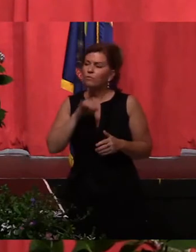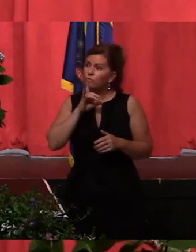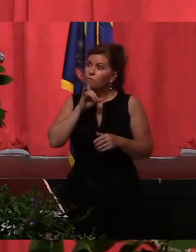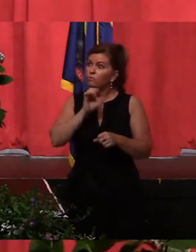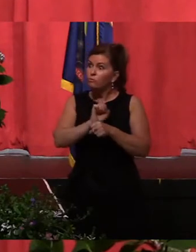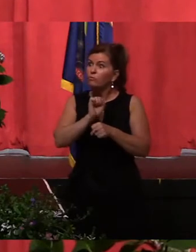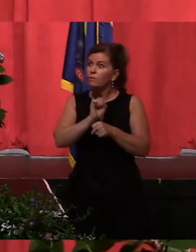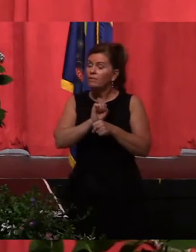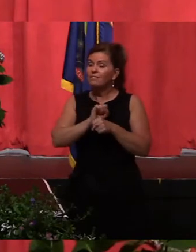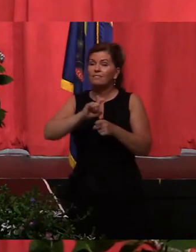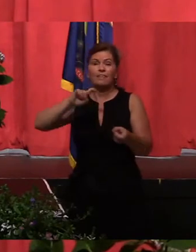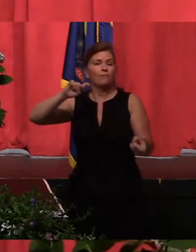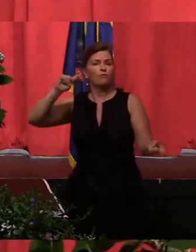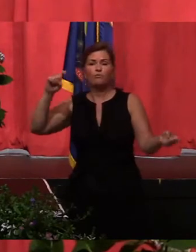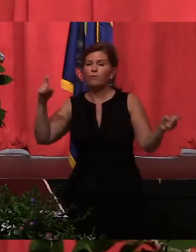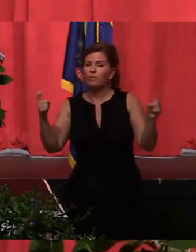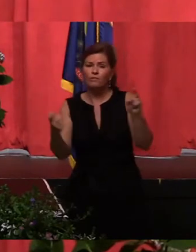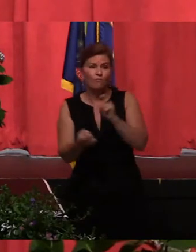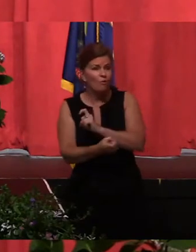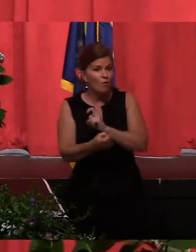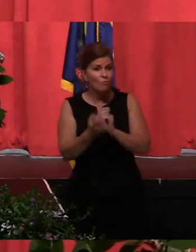elements, that's you.